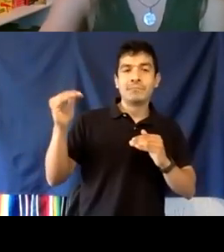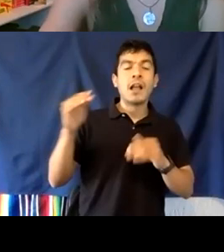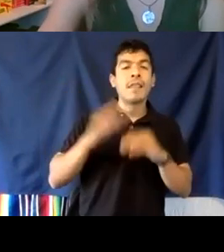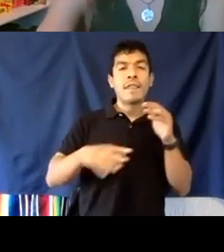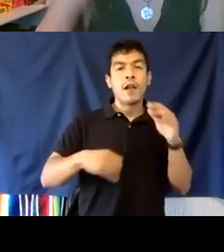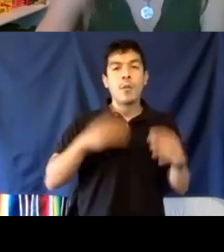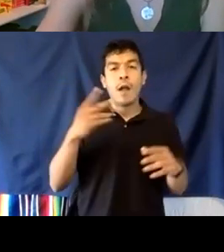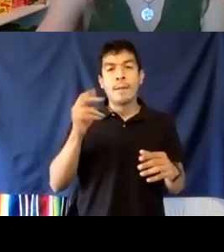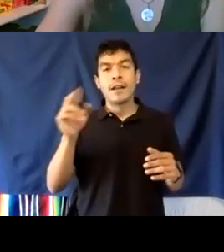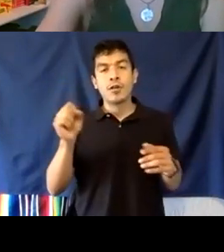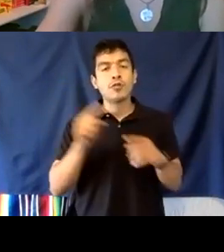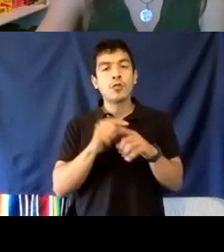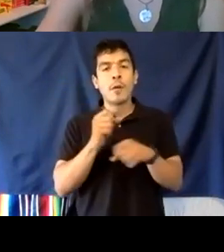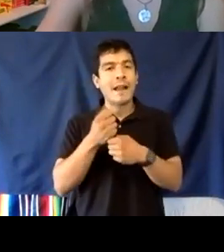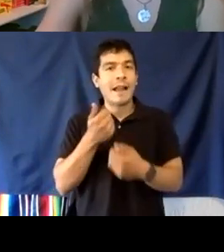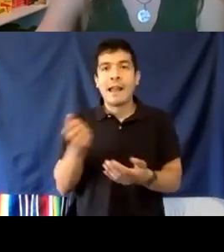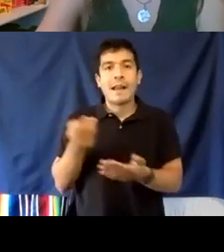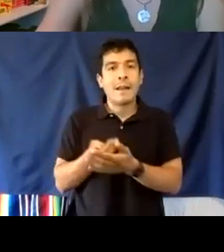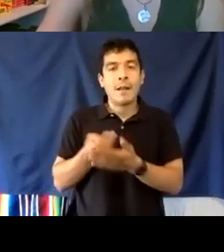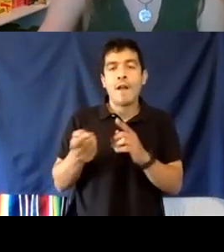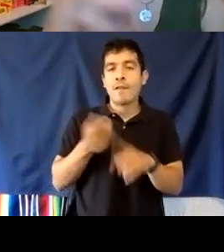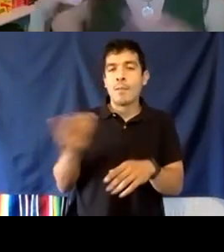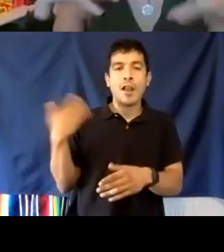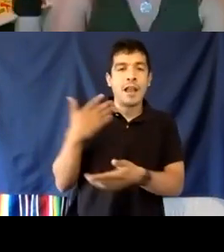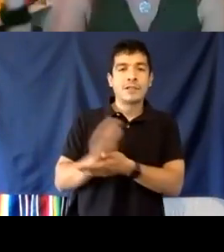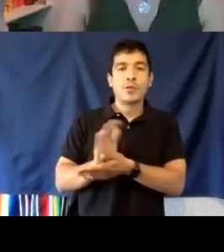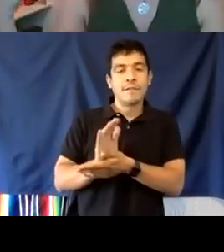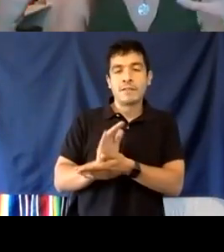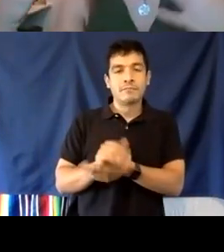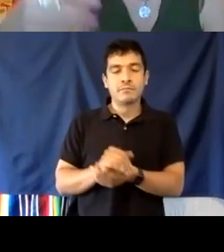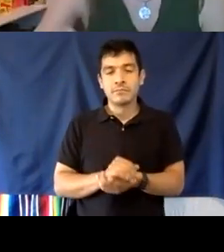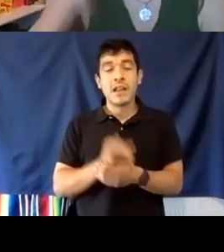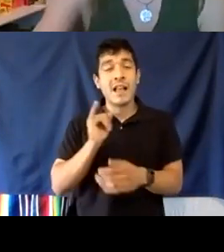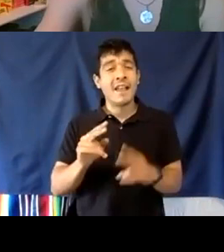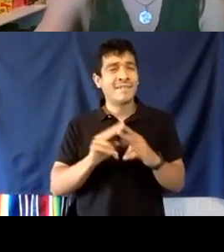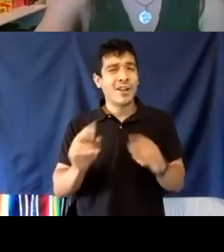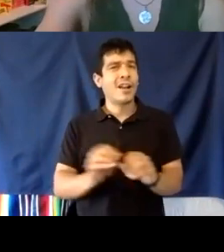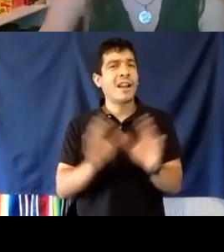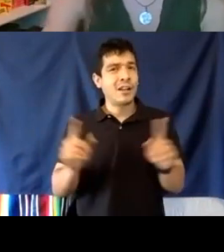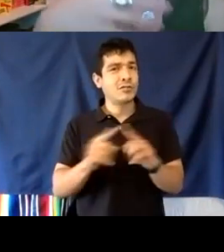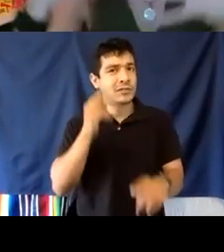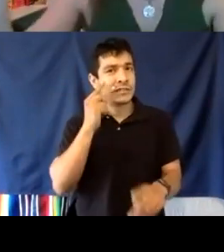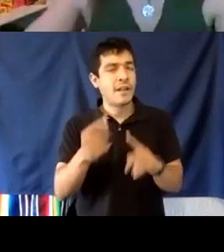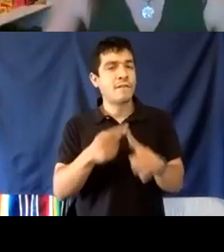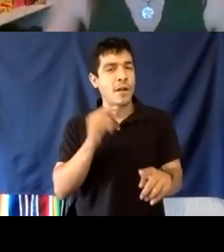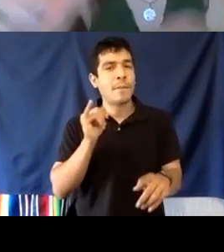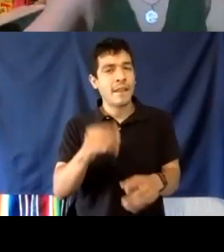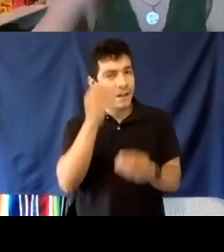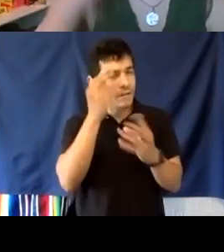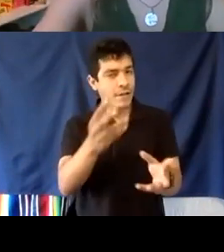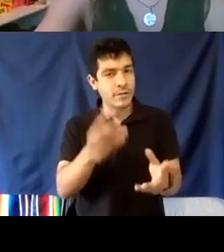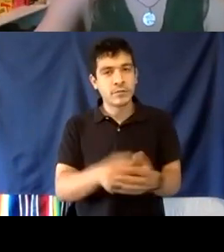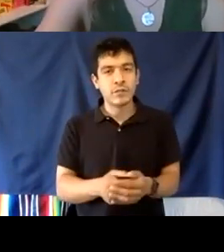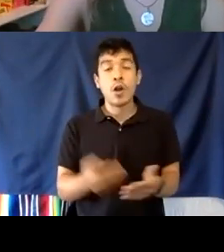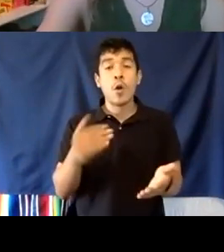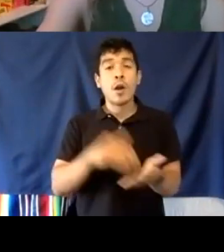to have made any revenue at all from their last documentary. And so that comes out pretty clearly from the data. So again, offering the graphs